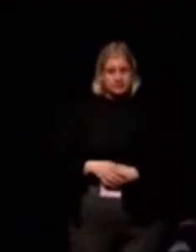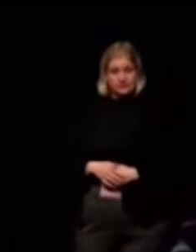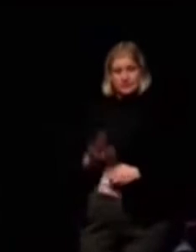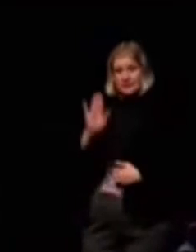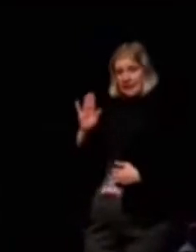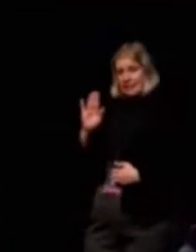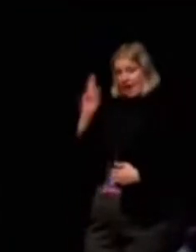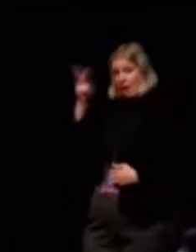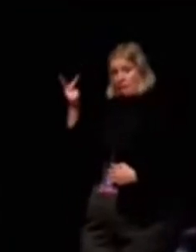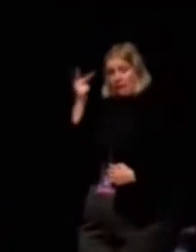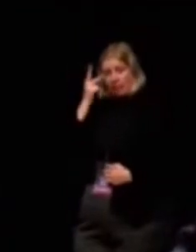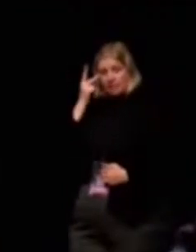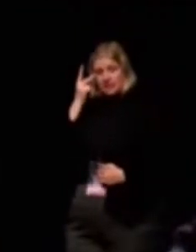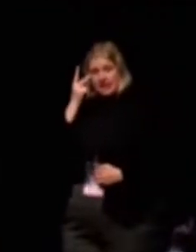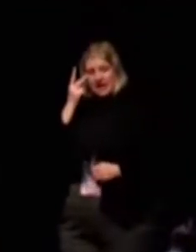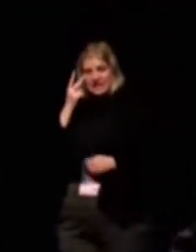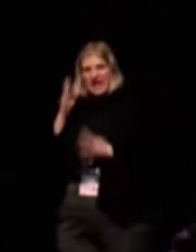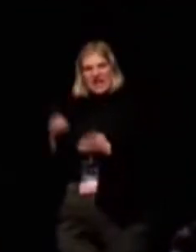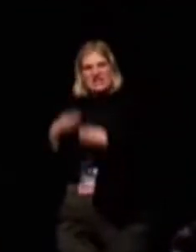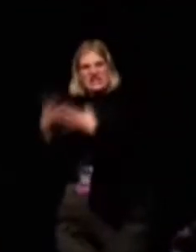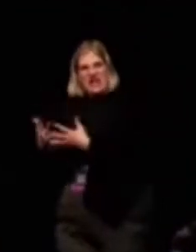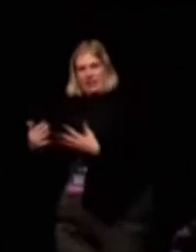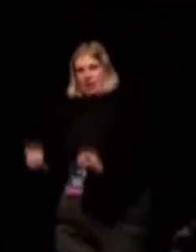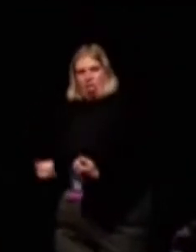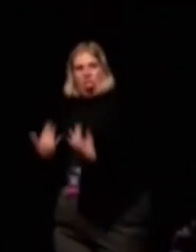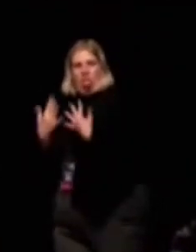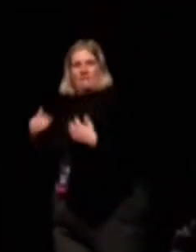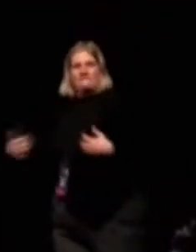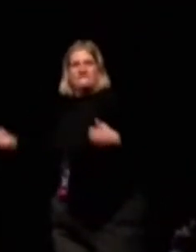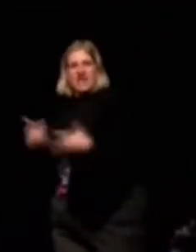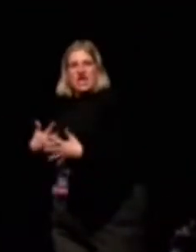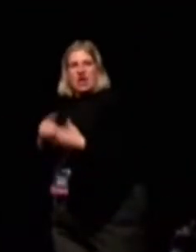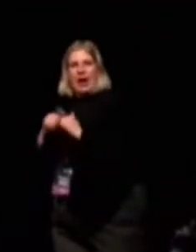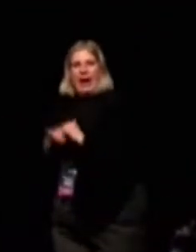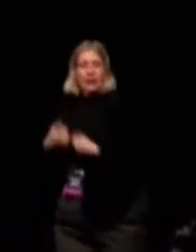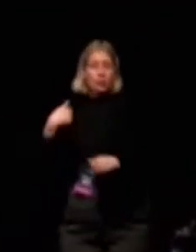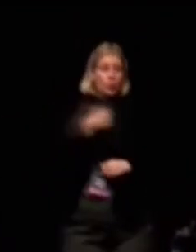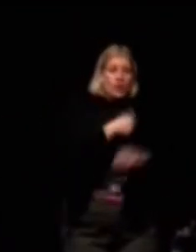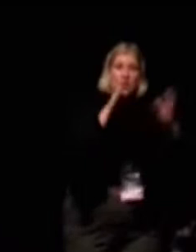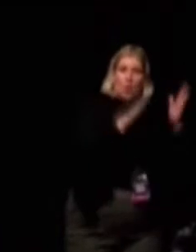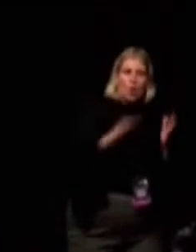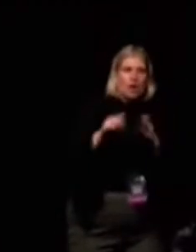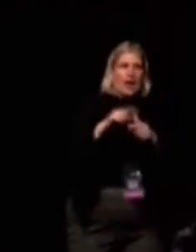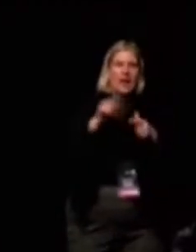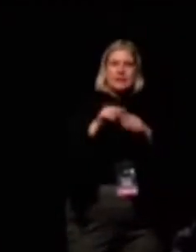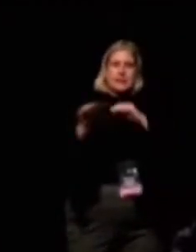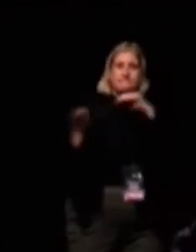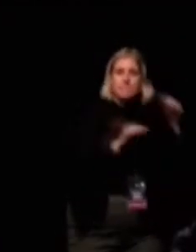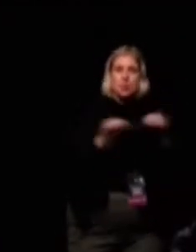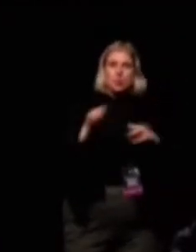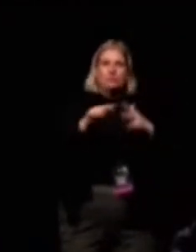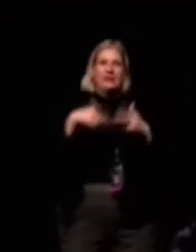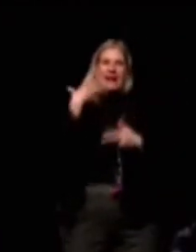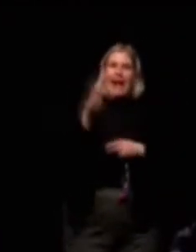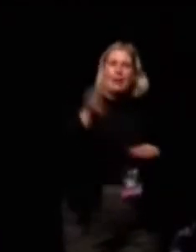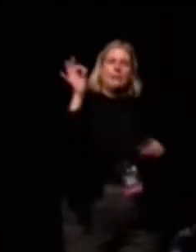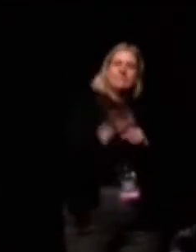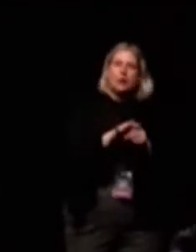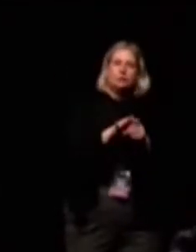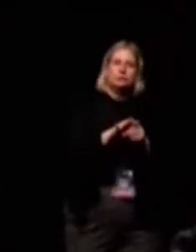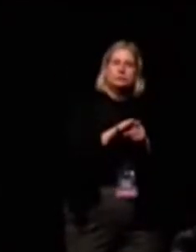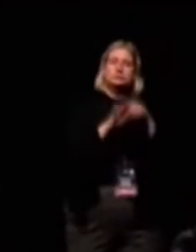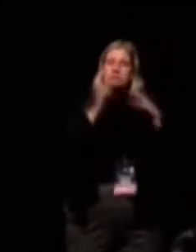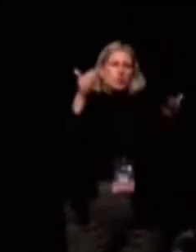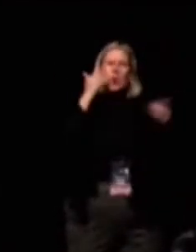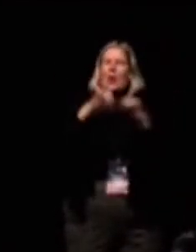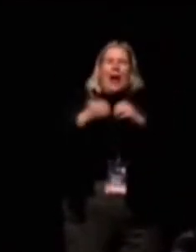their politics and division and fear-mongering? We organize, we mobilize, and we get out the vote. It's very simple. We know how to do